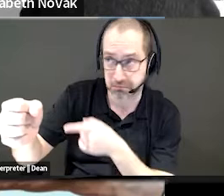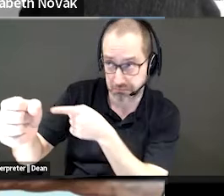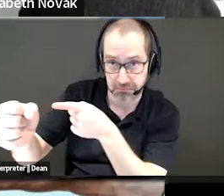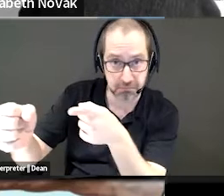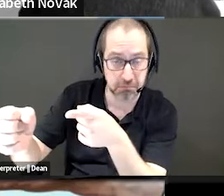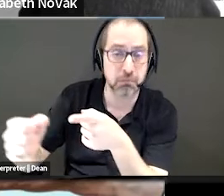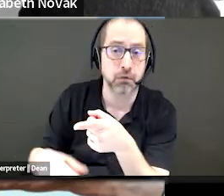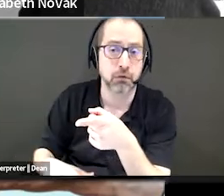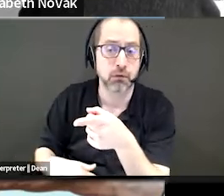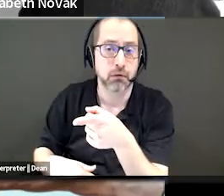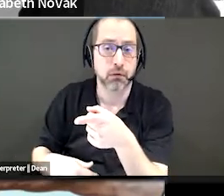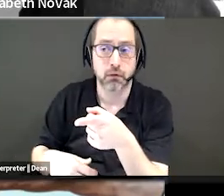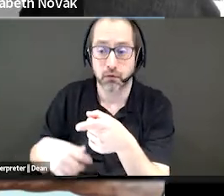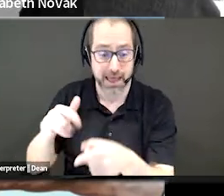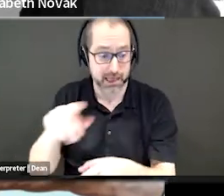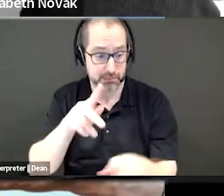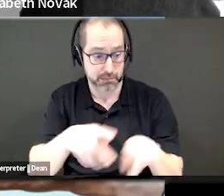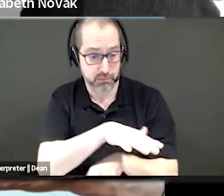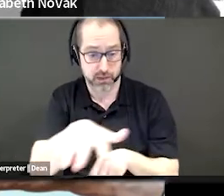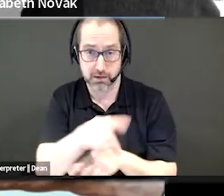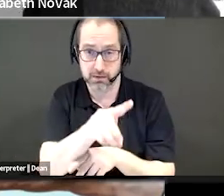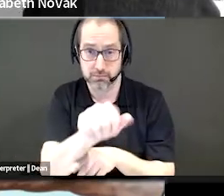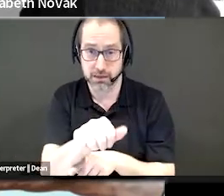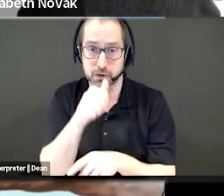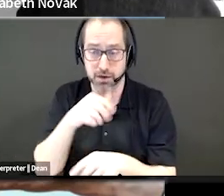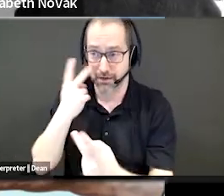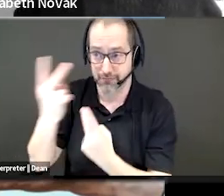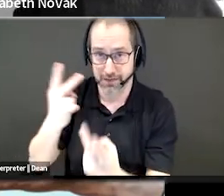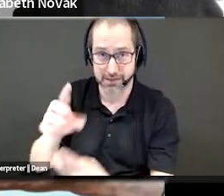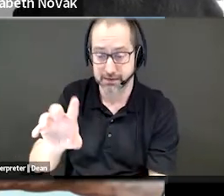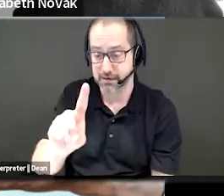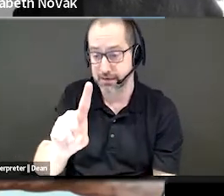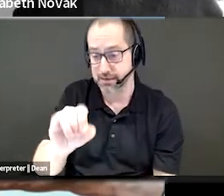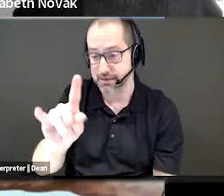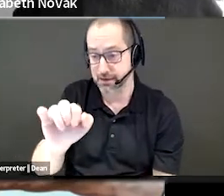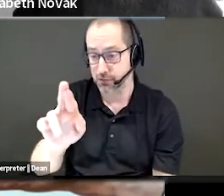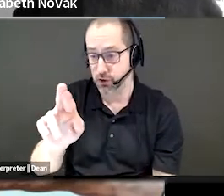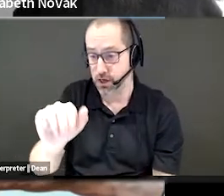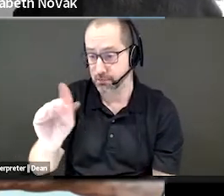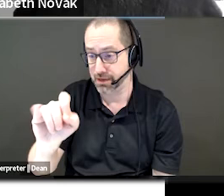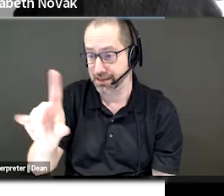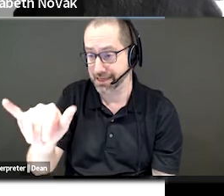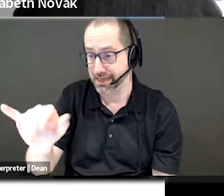disability, you can visit the Discoverability Network. Our website address is there.